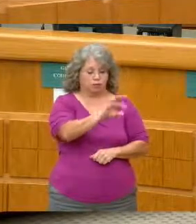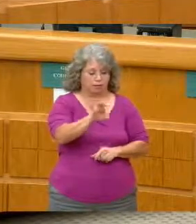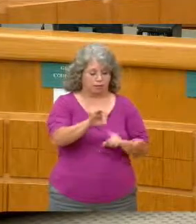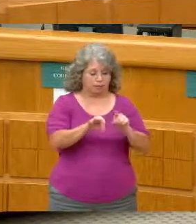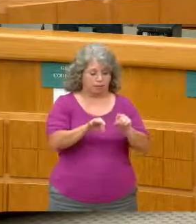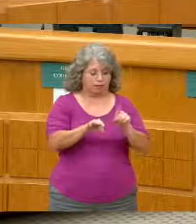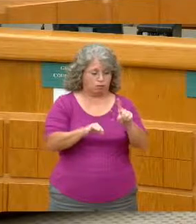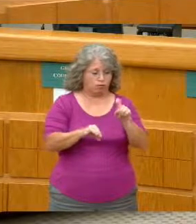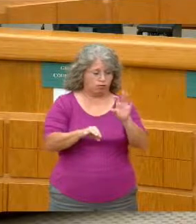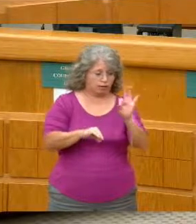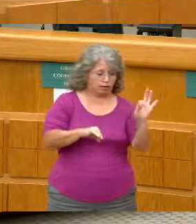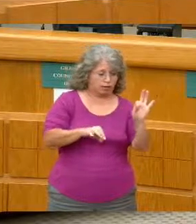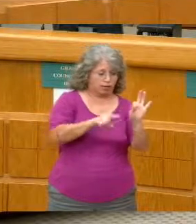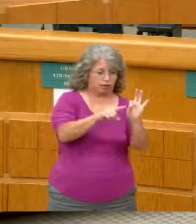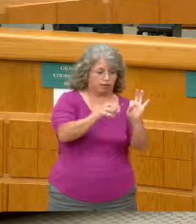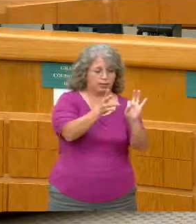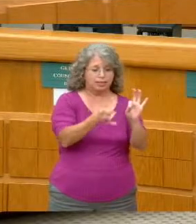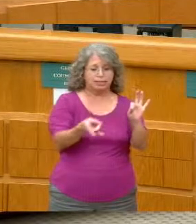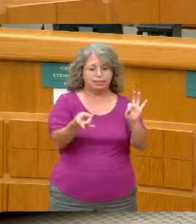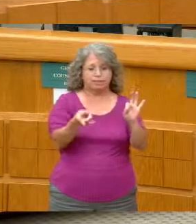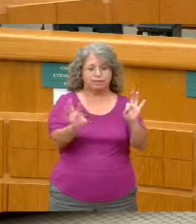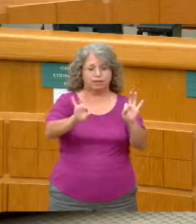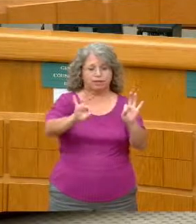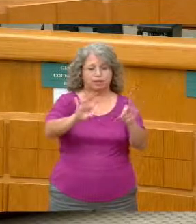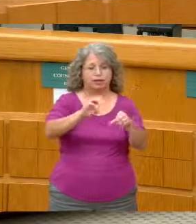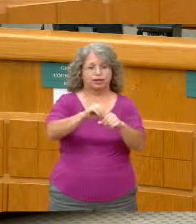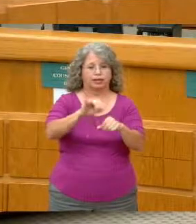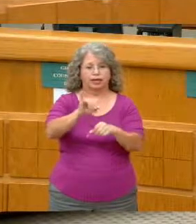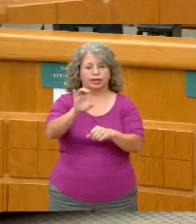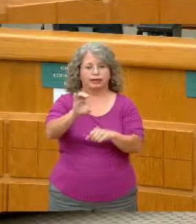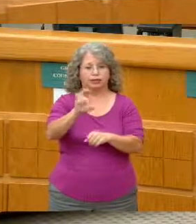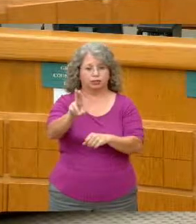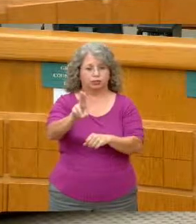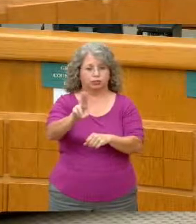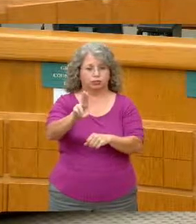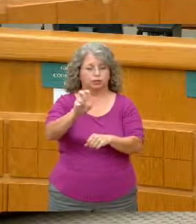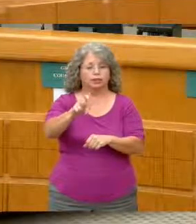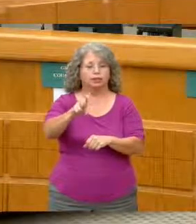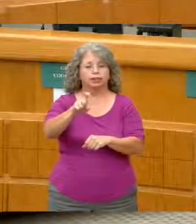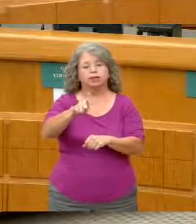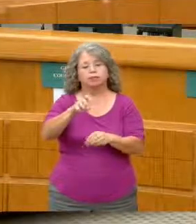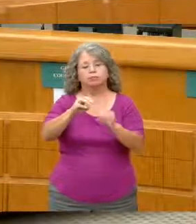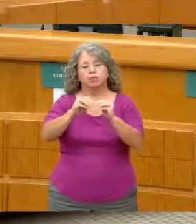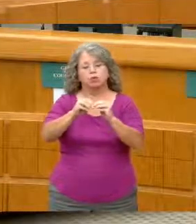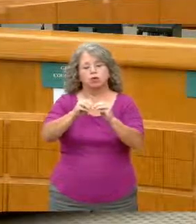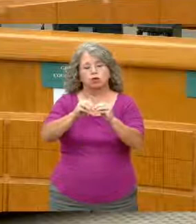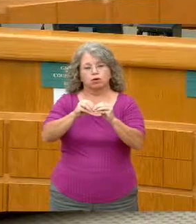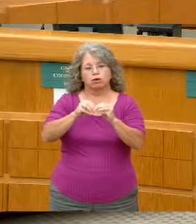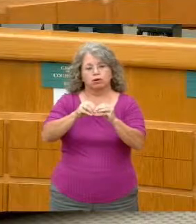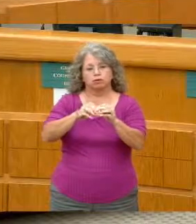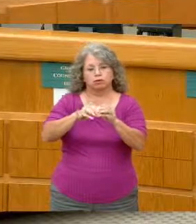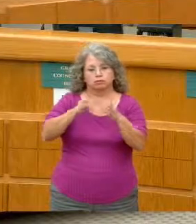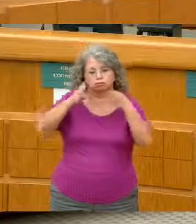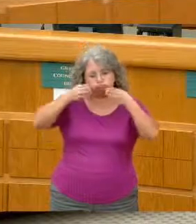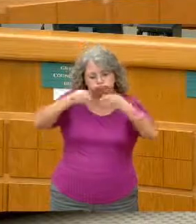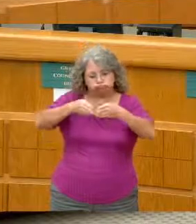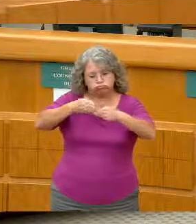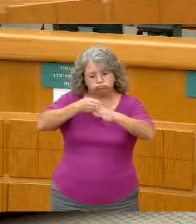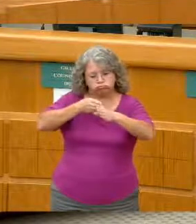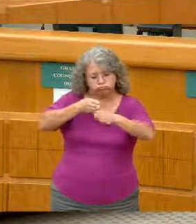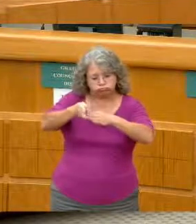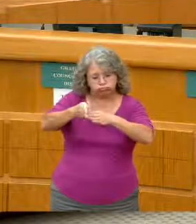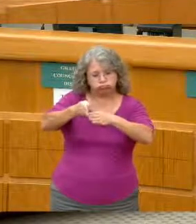those 199, 79 are in intensive care, meaning they need more specialized treatment. And